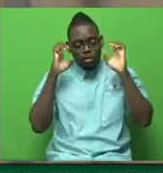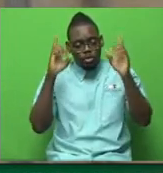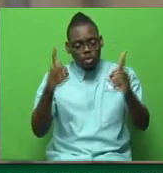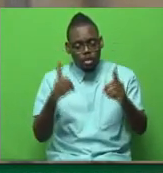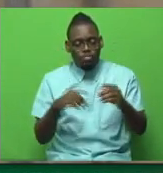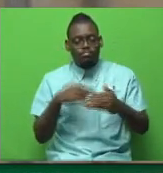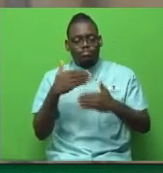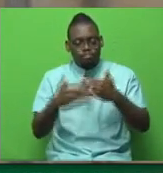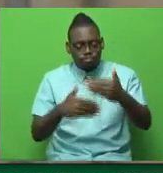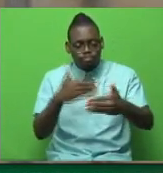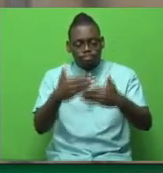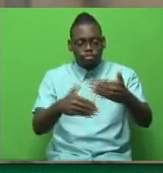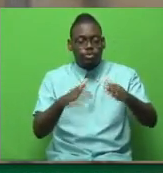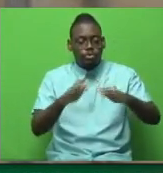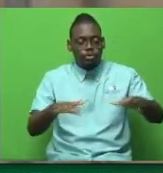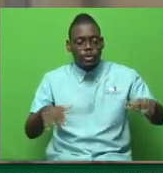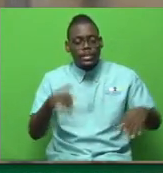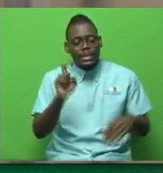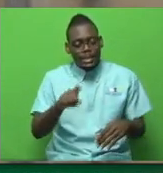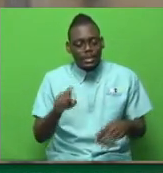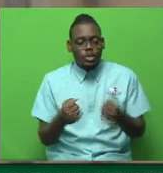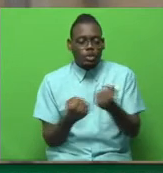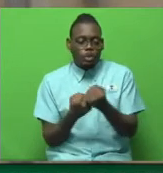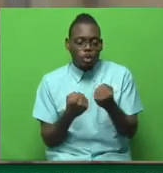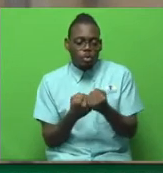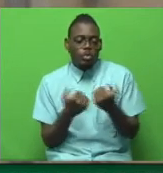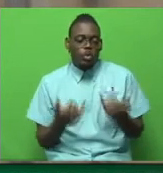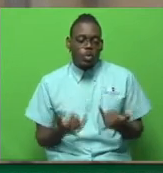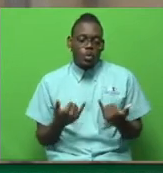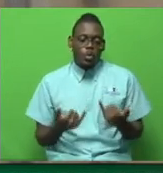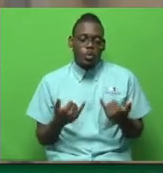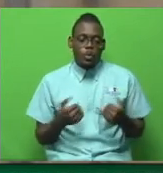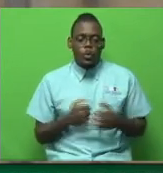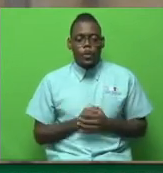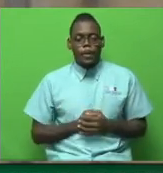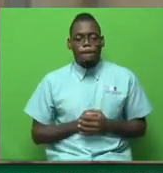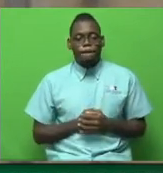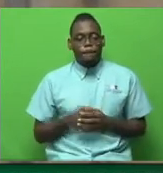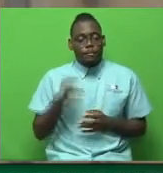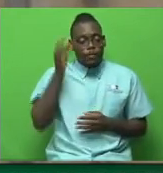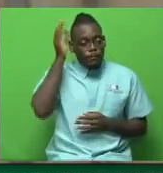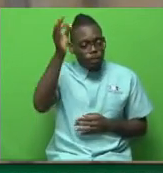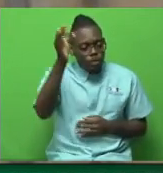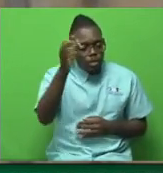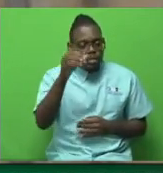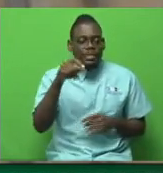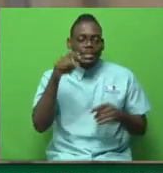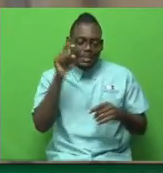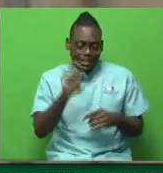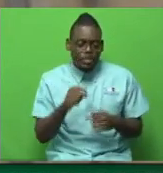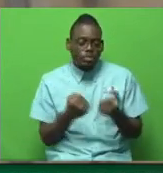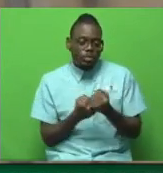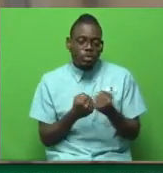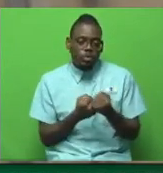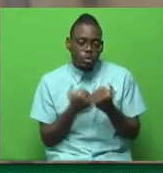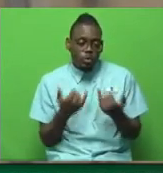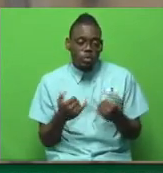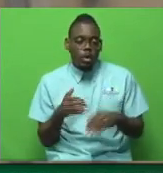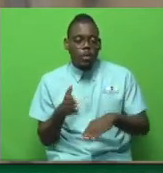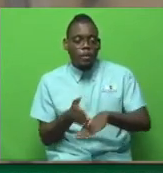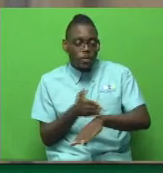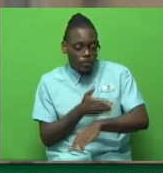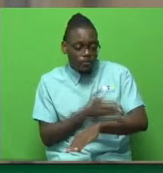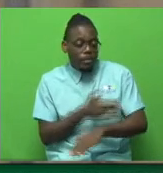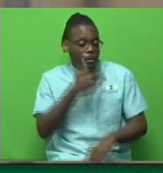need us now our future needs us now and if we intend to build back better and to